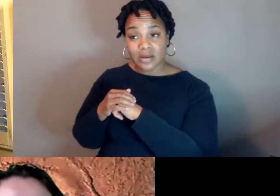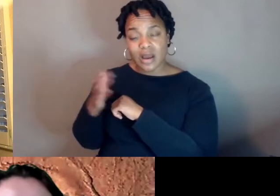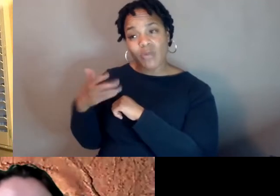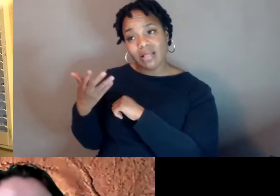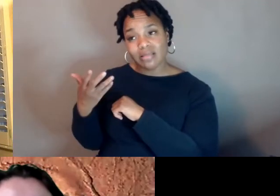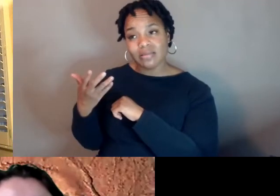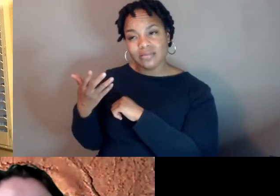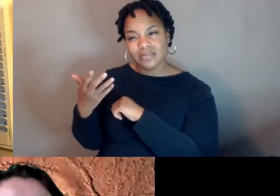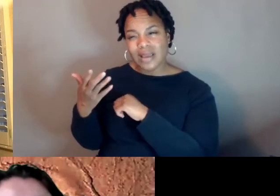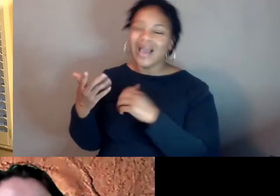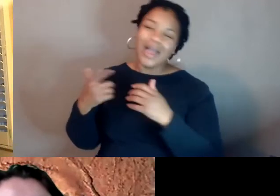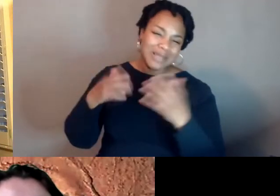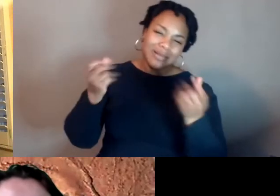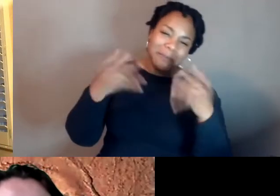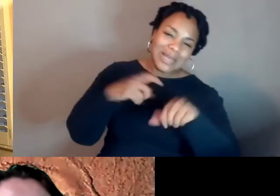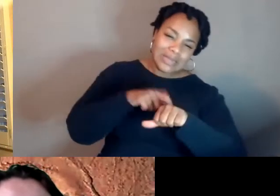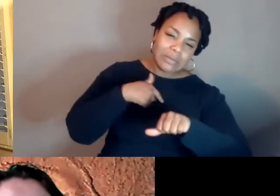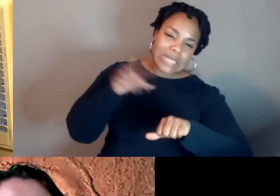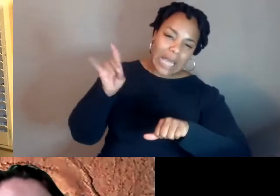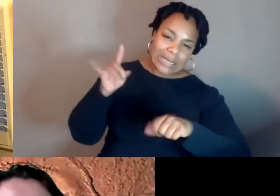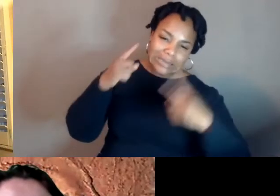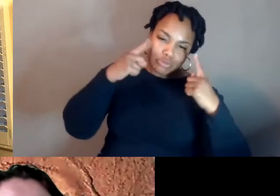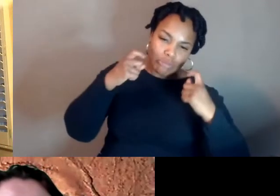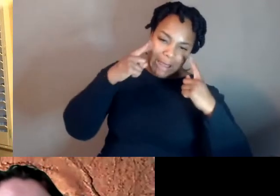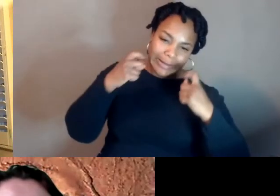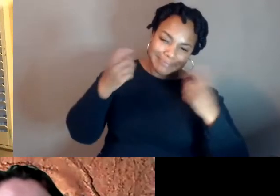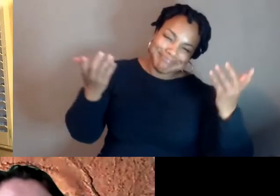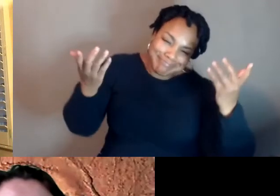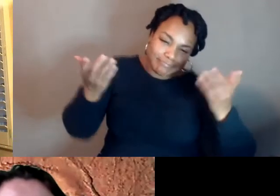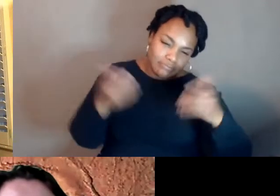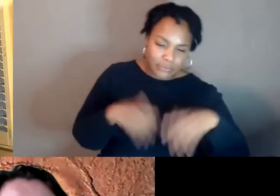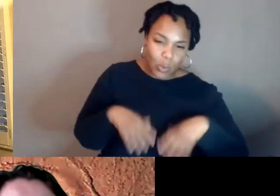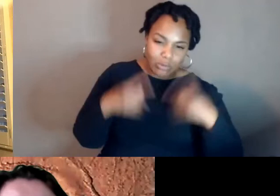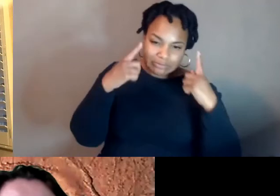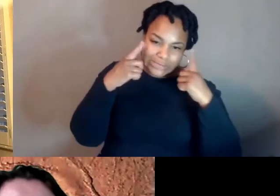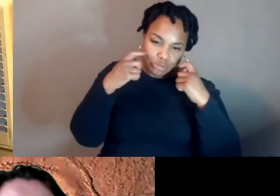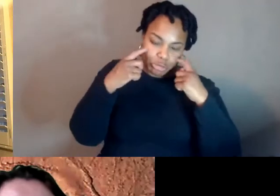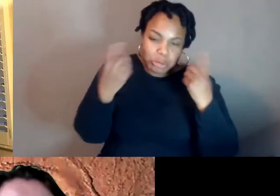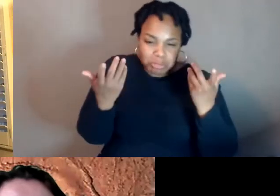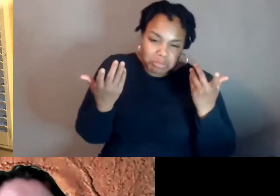I cried many times, so I can't say tears, but